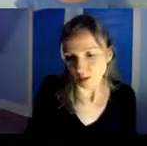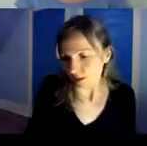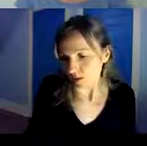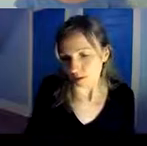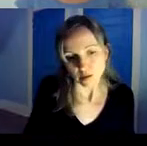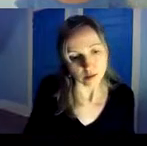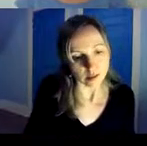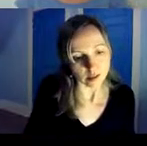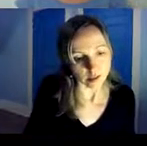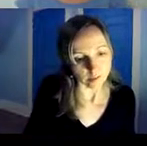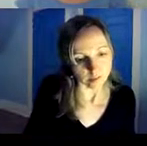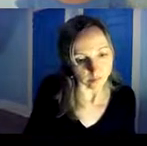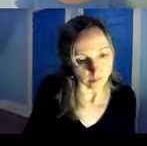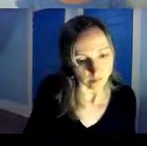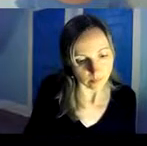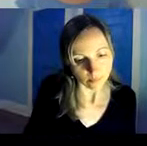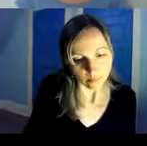All right, let's see.